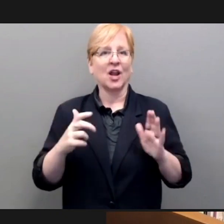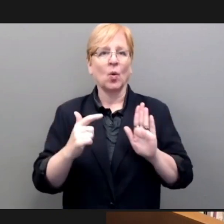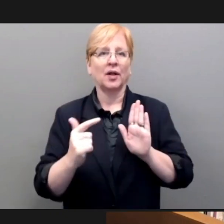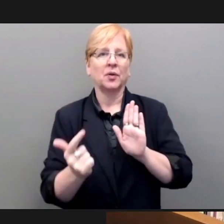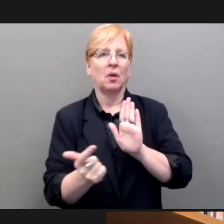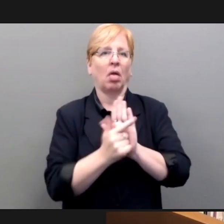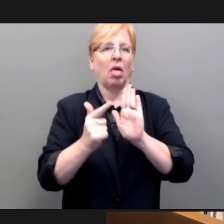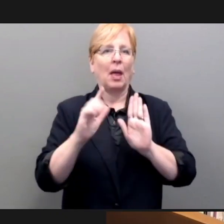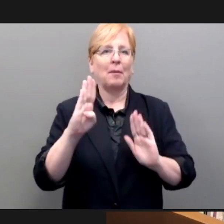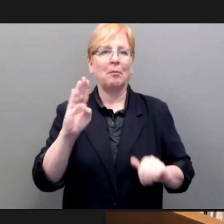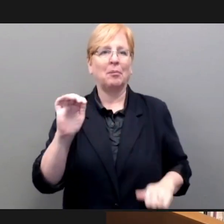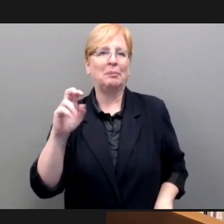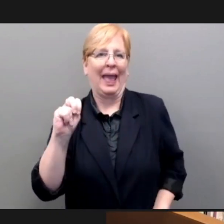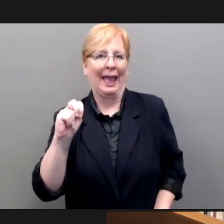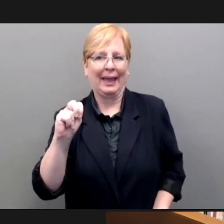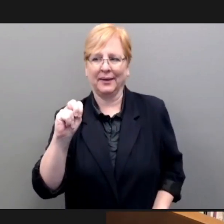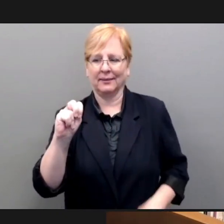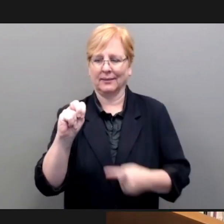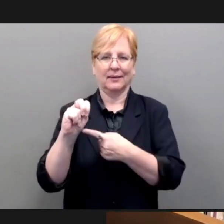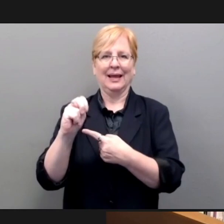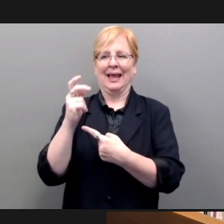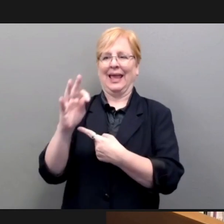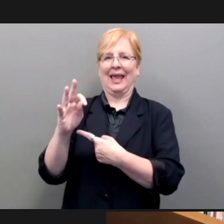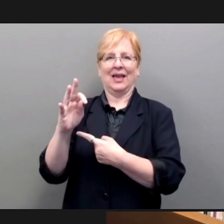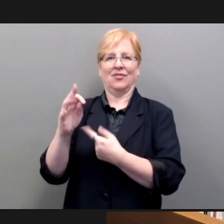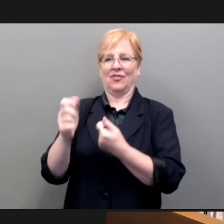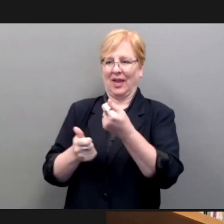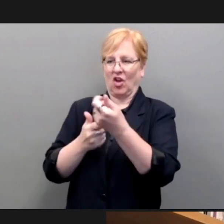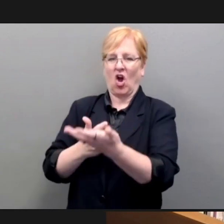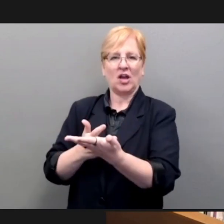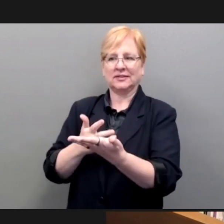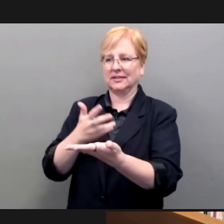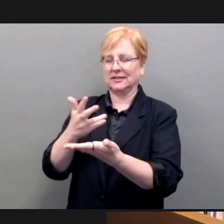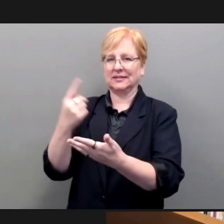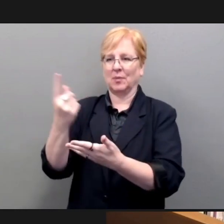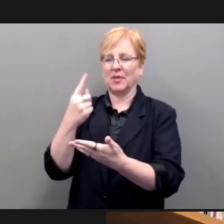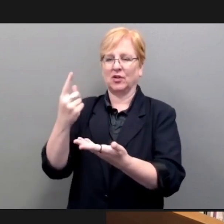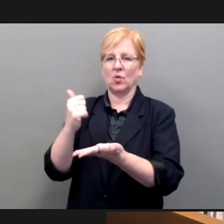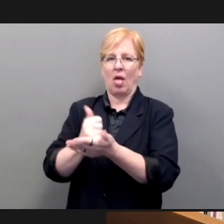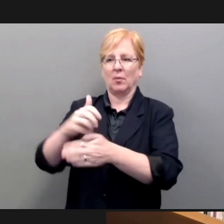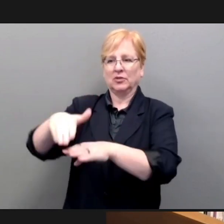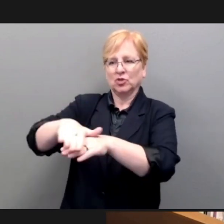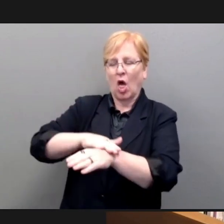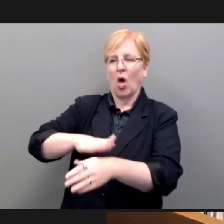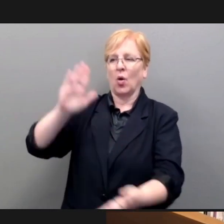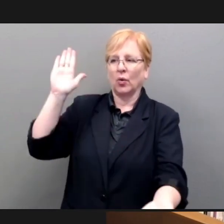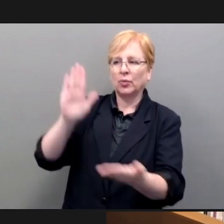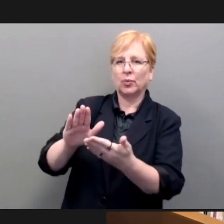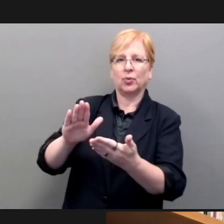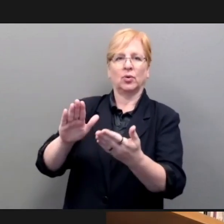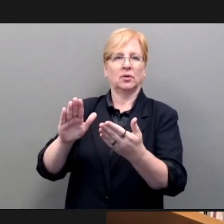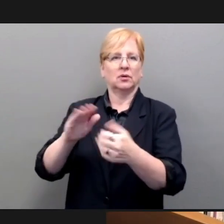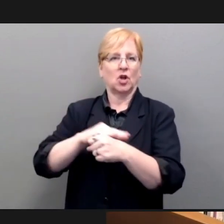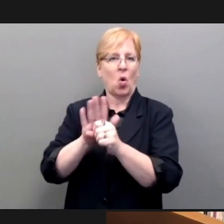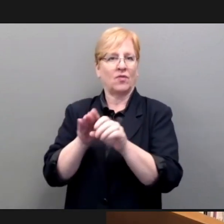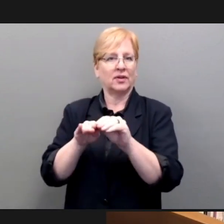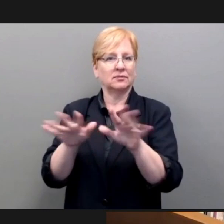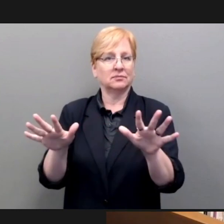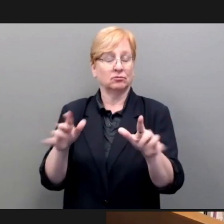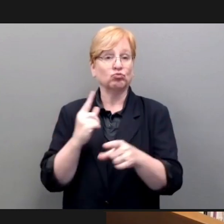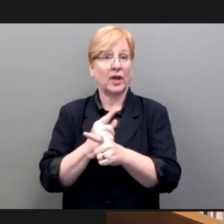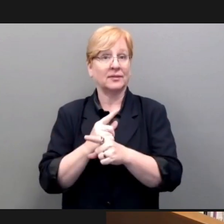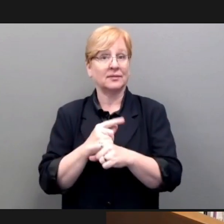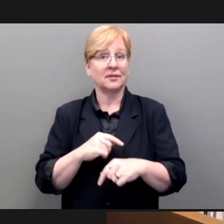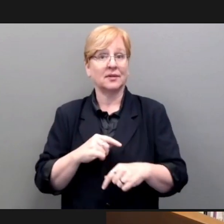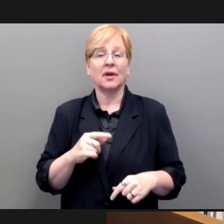that helps spread slow the spread or eradicate the spread of COVID. And you know that we unequivocally, if we're